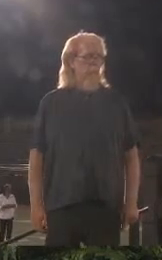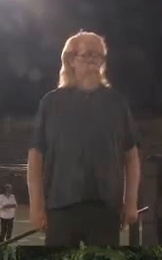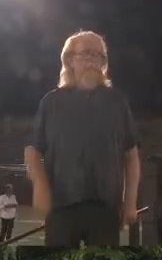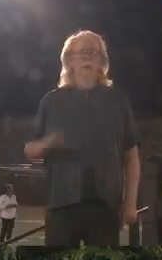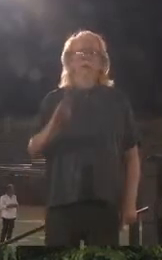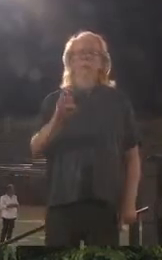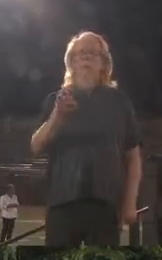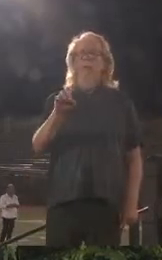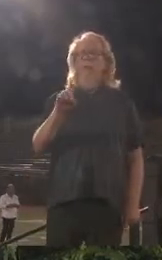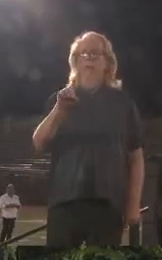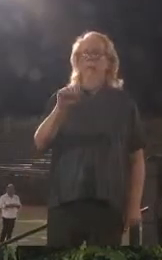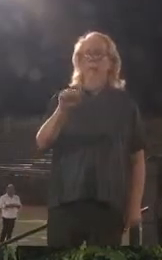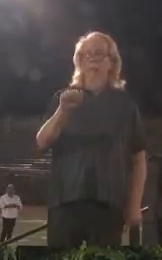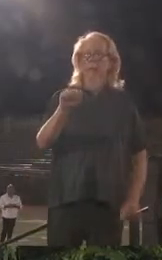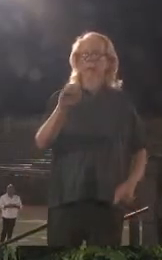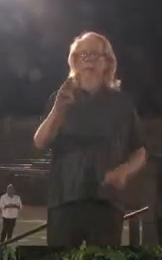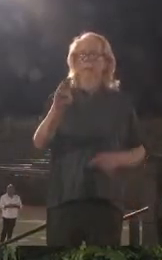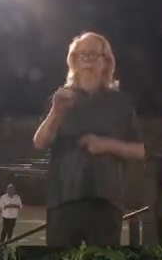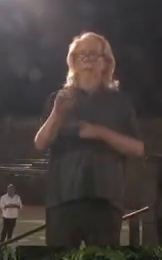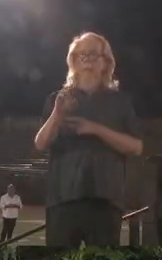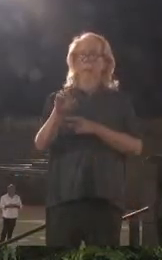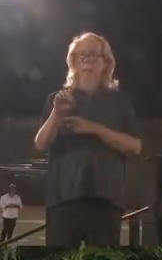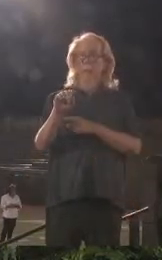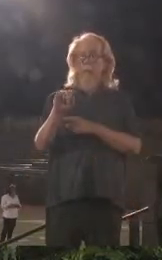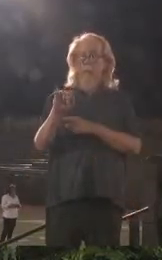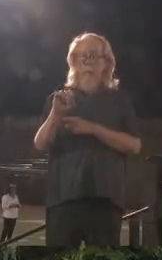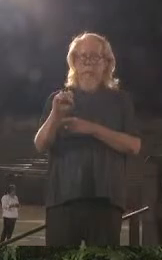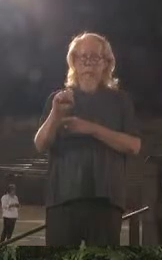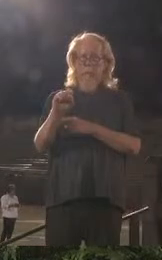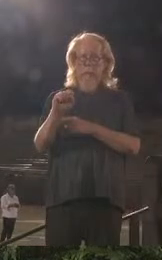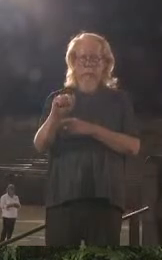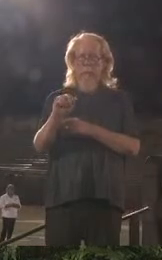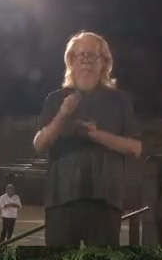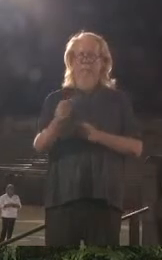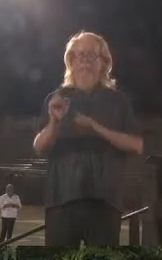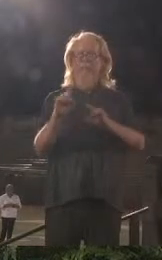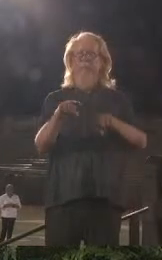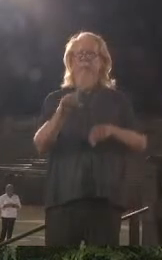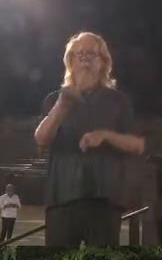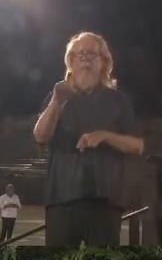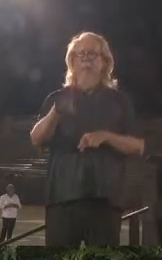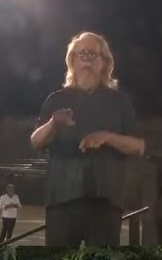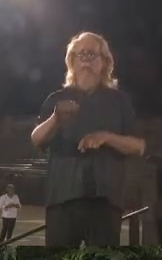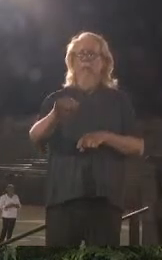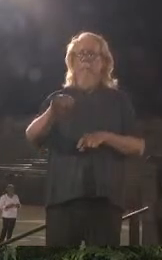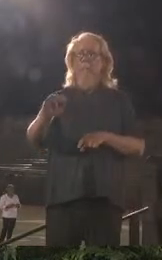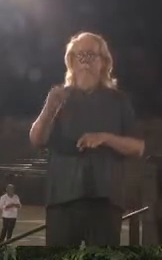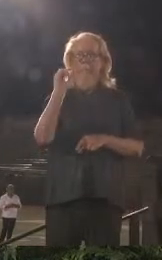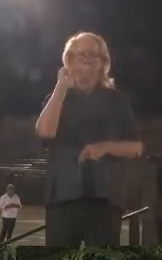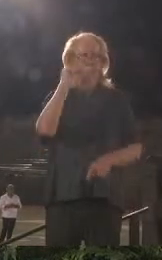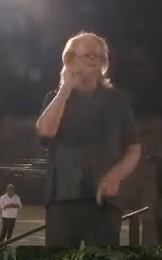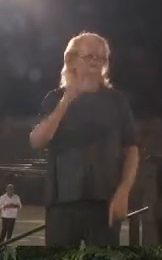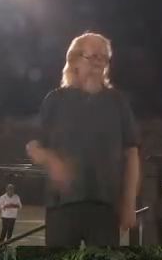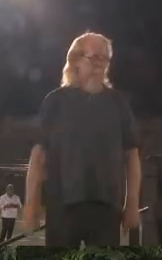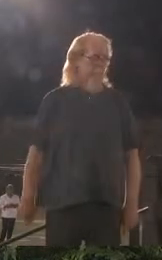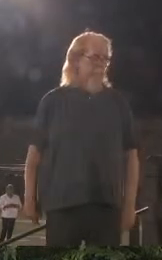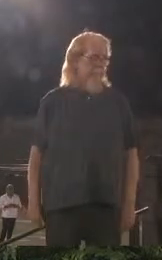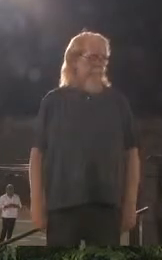Brenda Magallanes Bautista will be attending Texas A&M University, San Antonio.